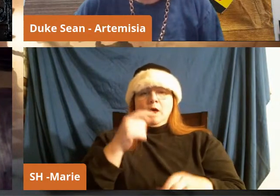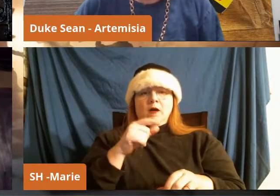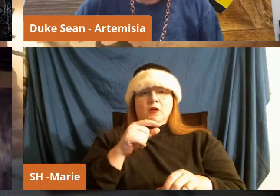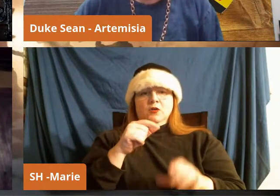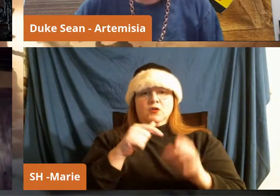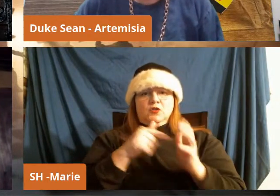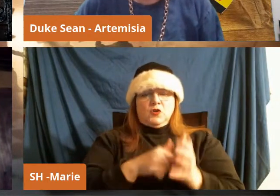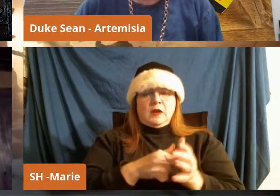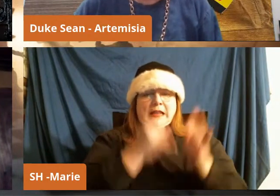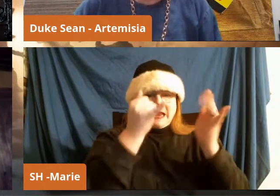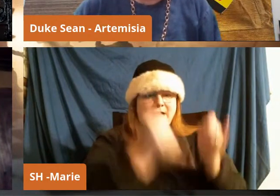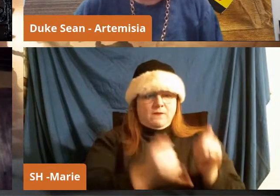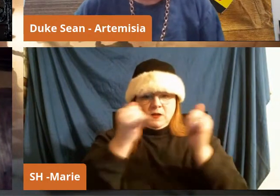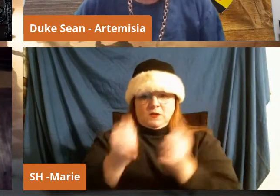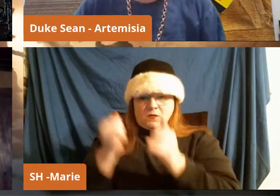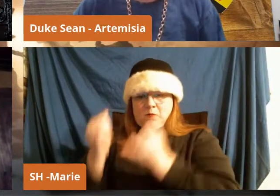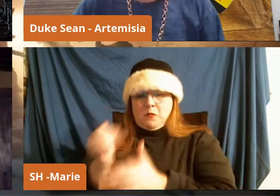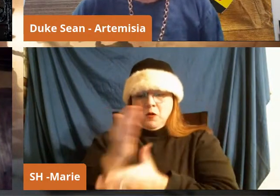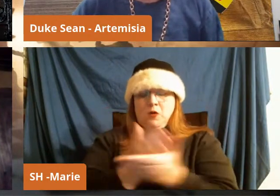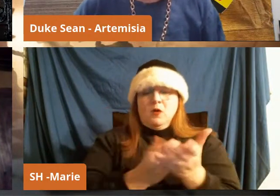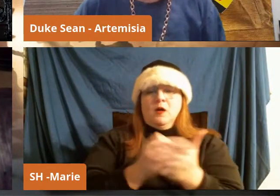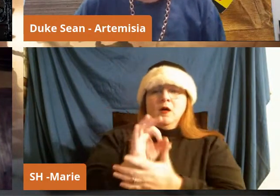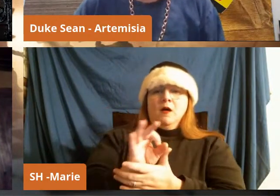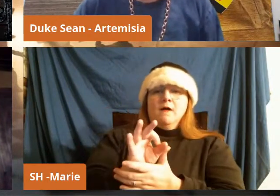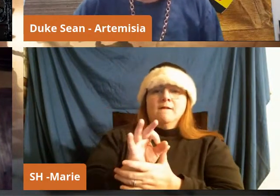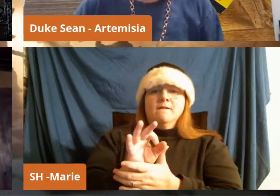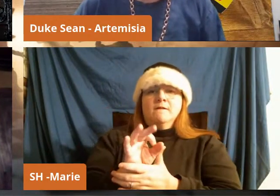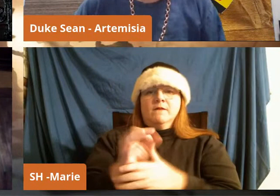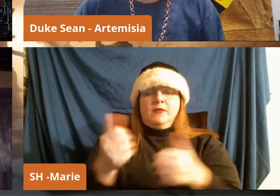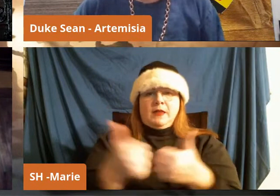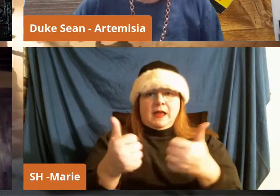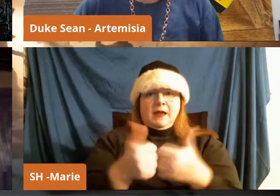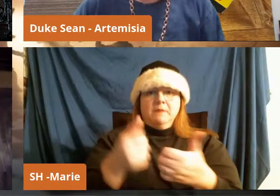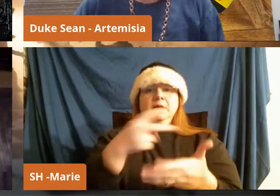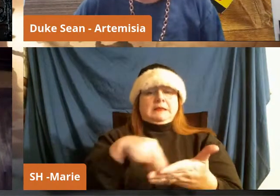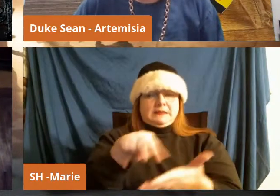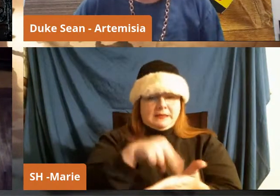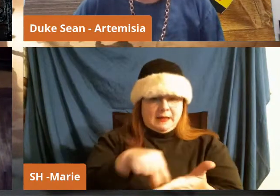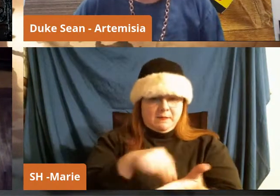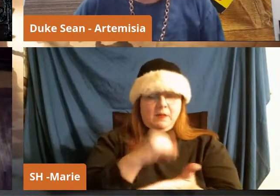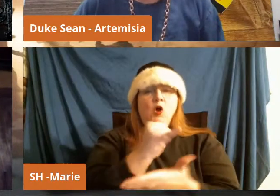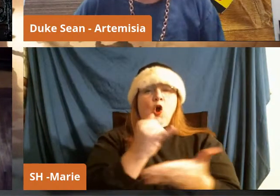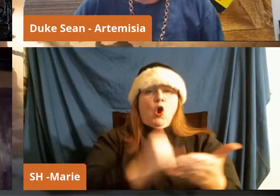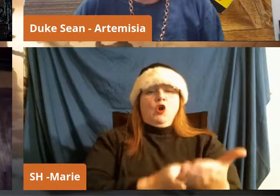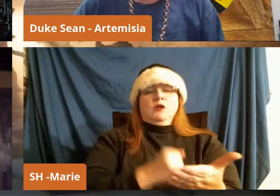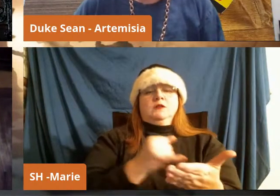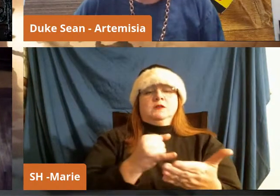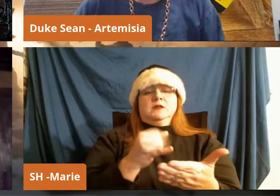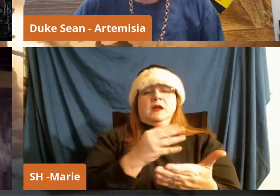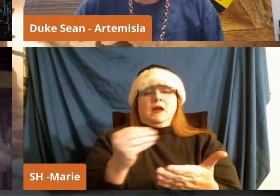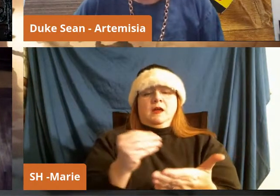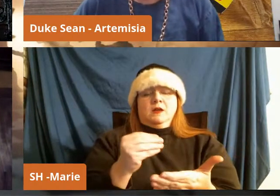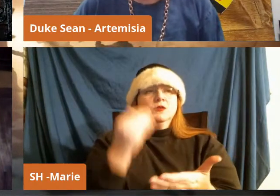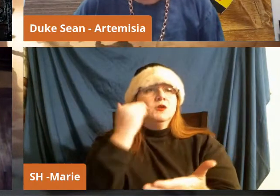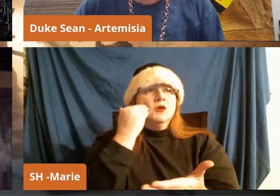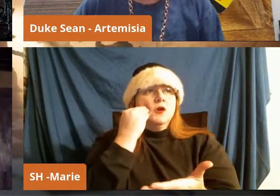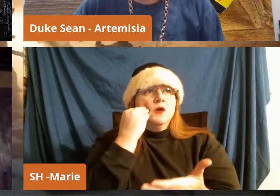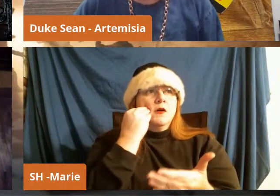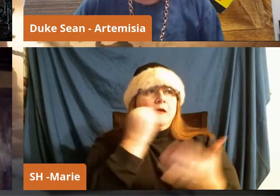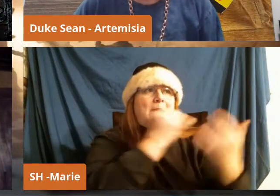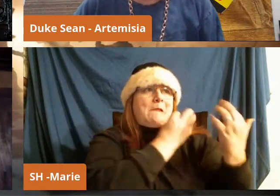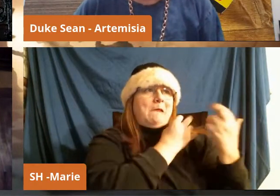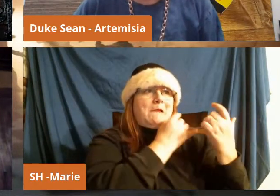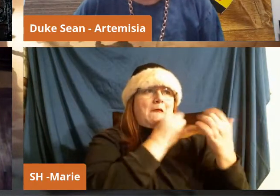on individual parts, the gaming and the dancing and the arts and do you know a lute from a flute sort of